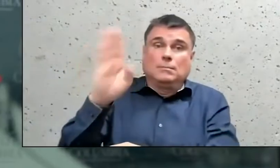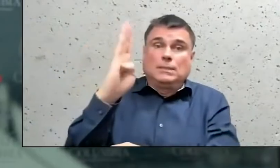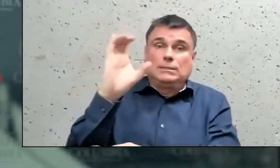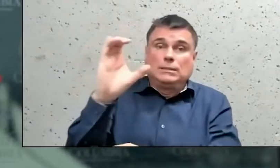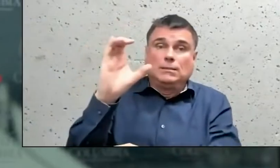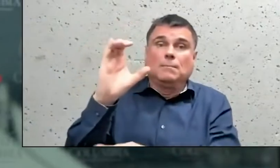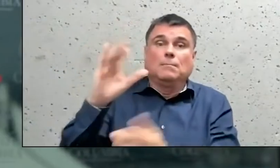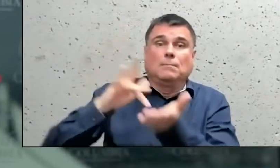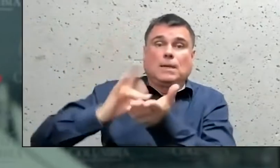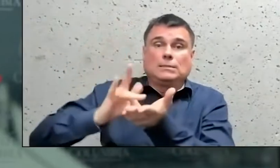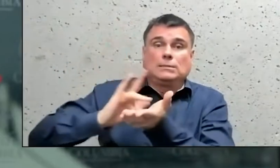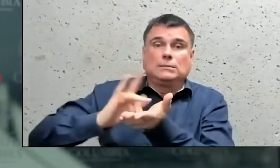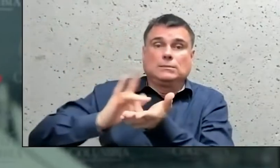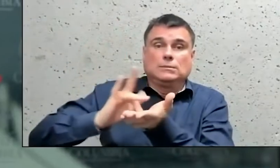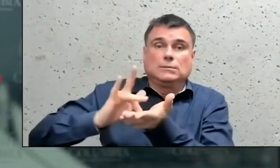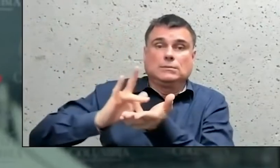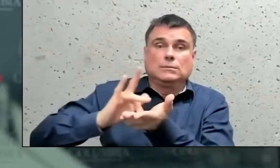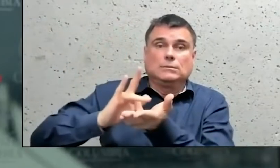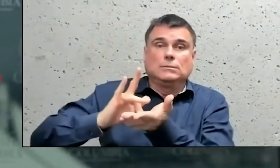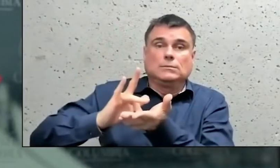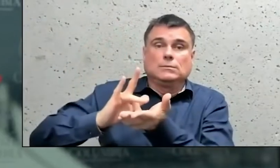1%. In nursing,